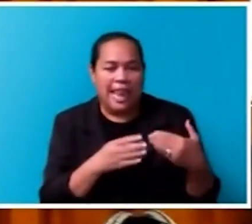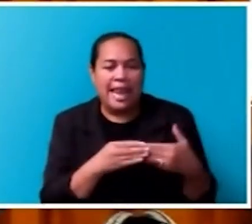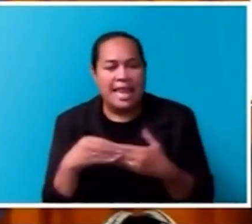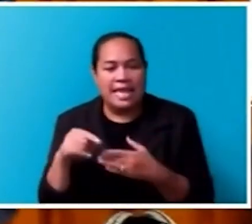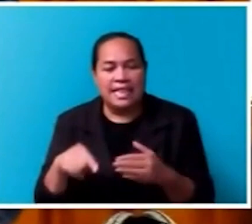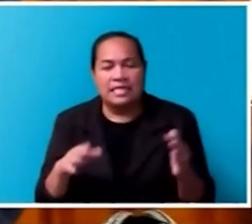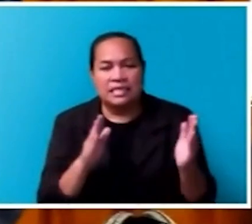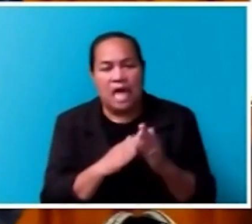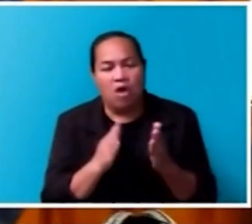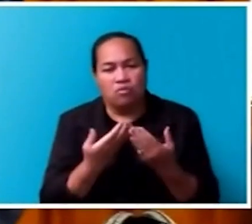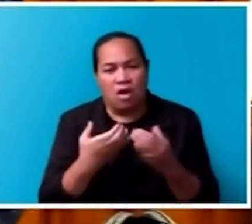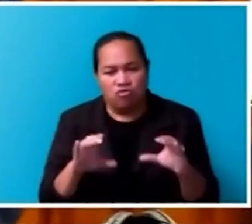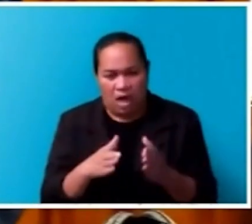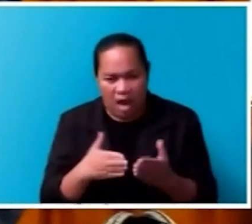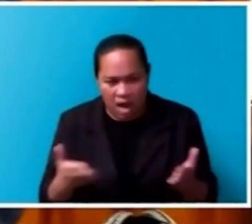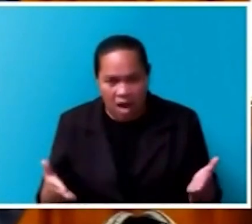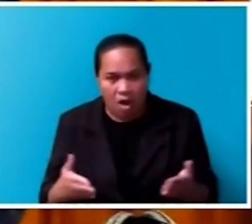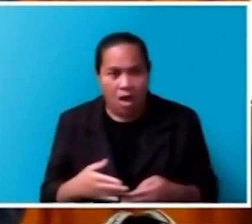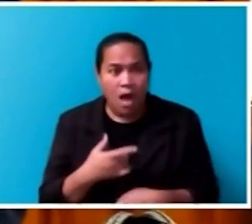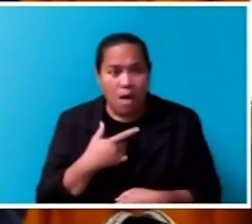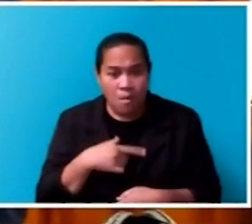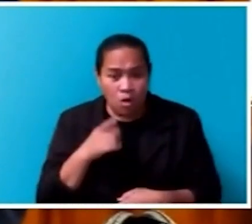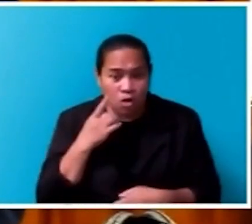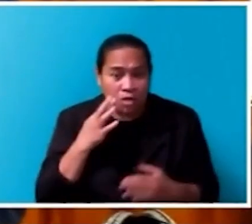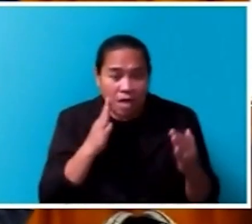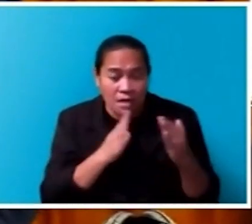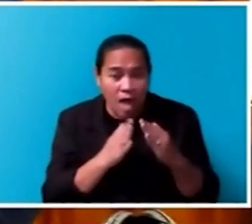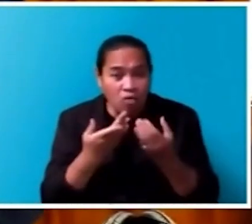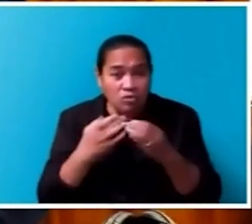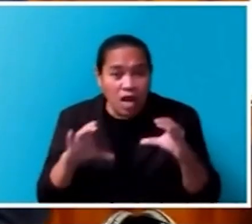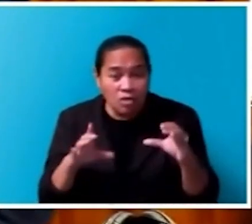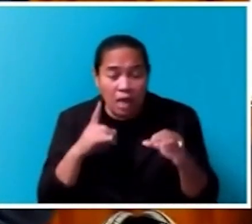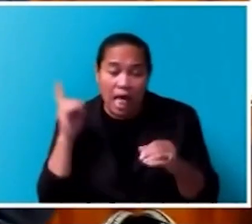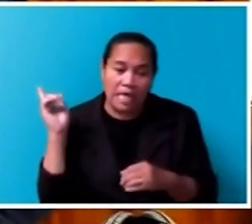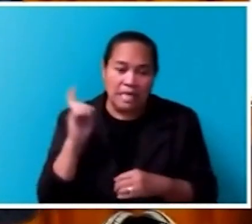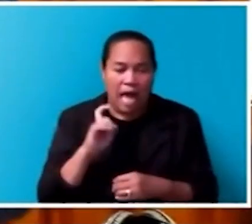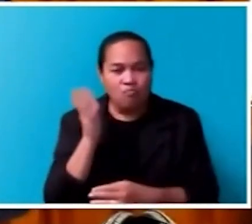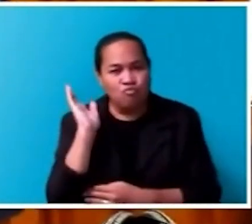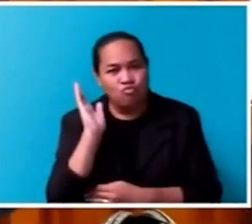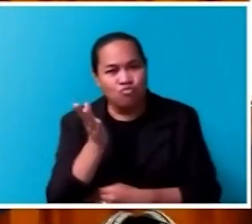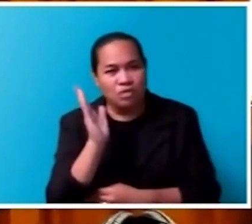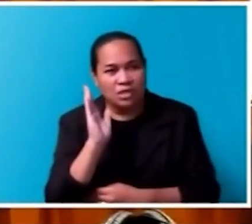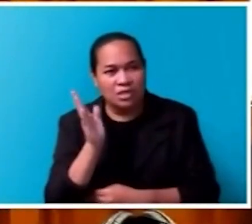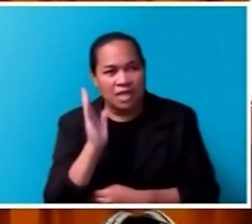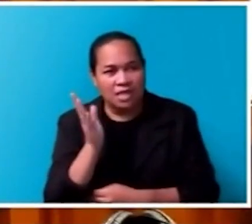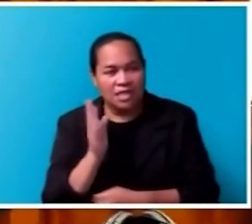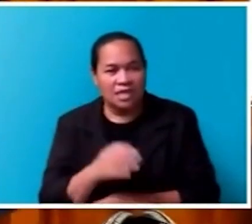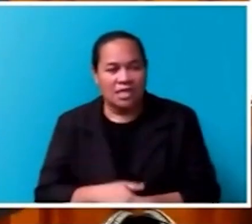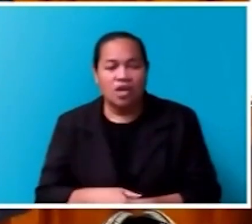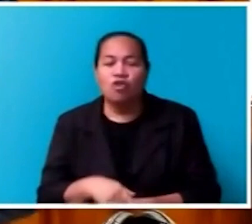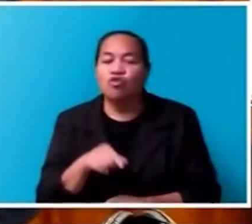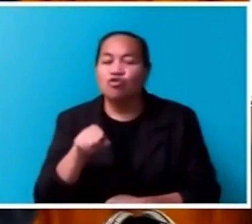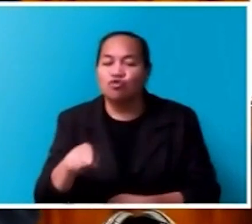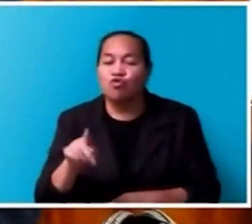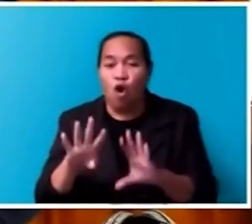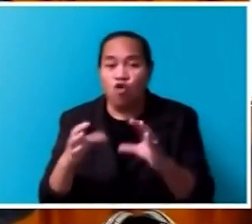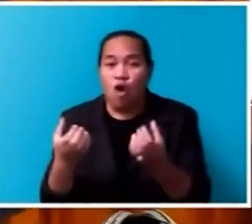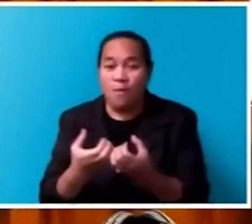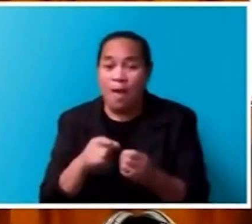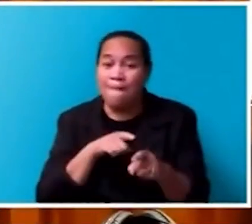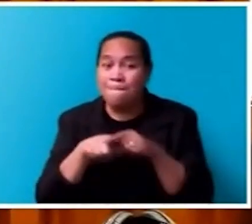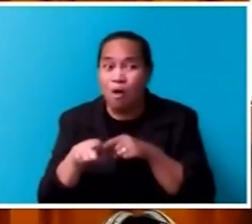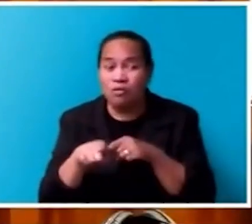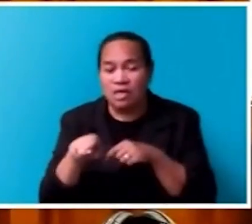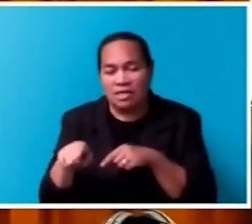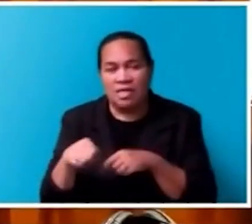the moment, because when municipal councils, they come and present before at least Public Accounts Committee, most of the time